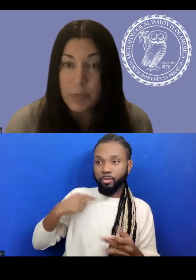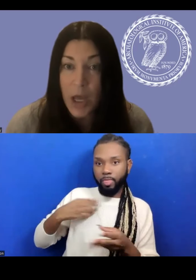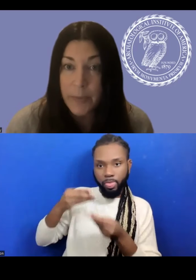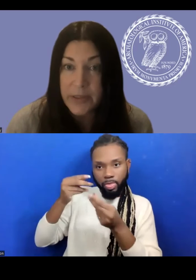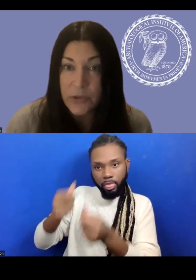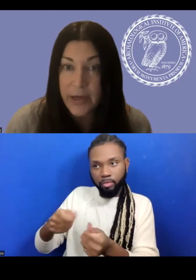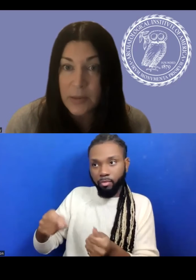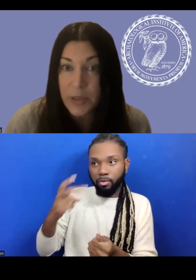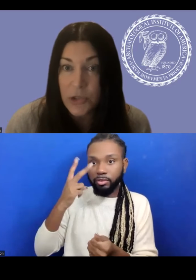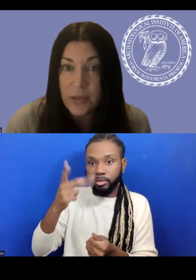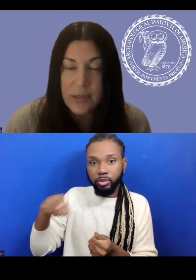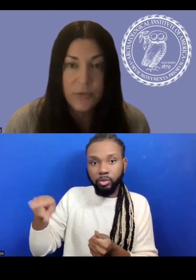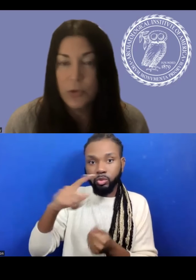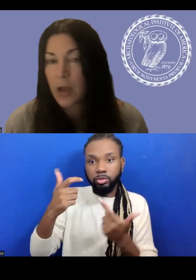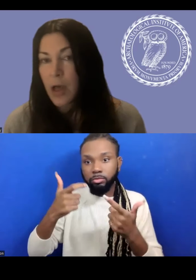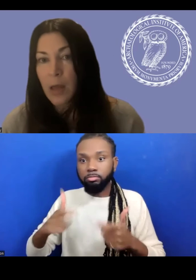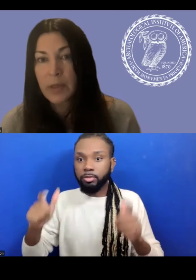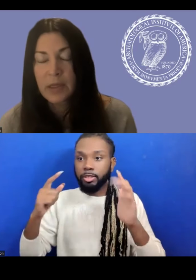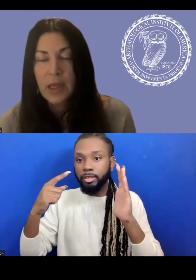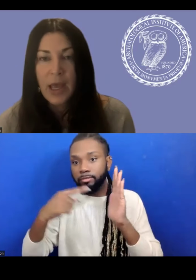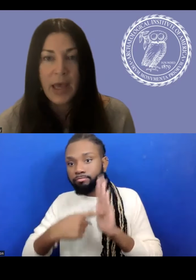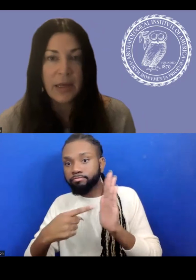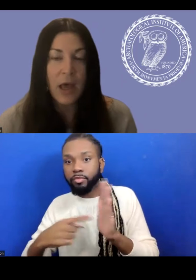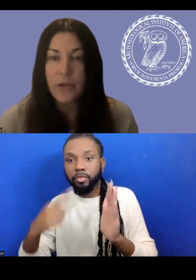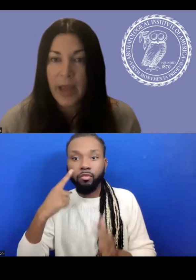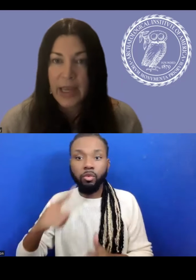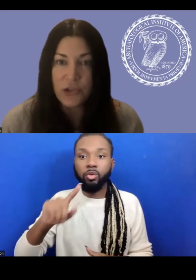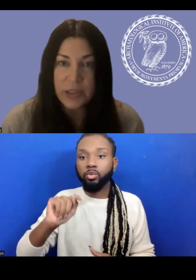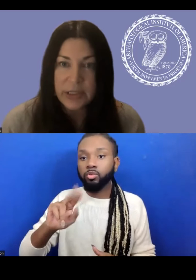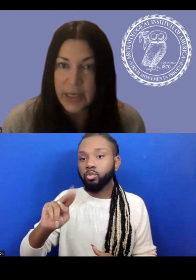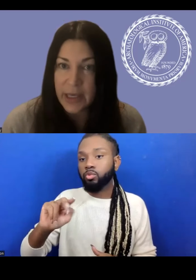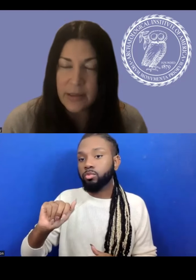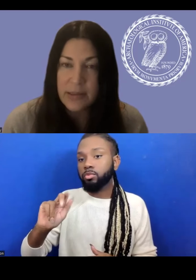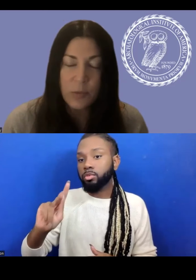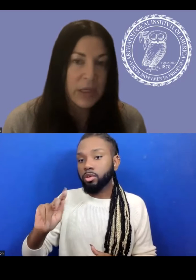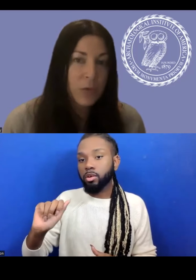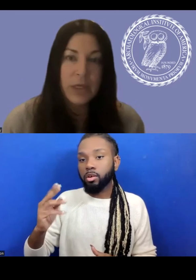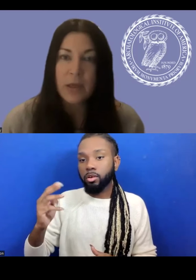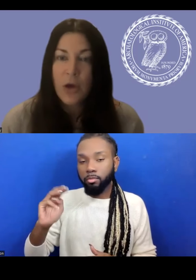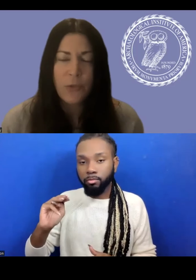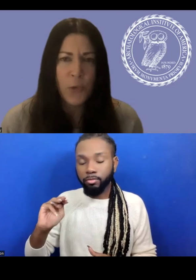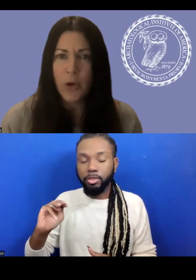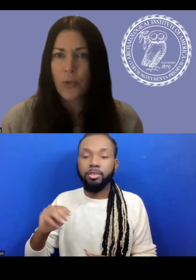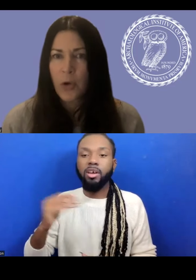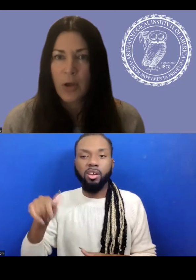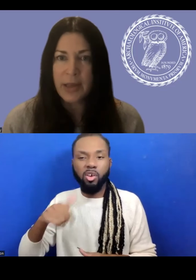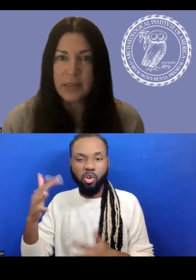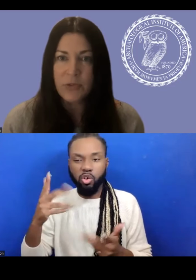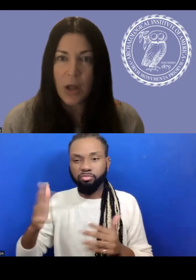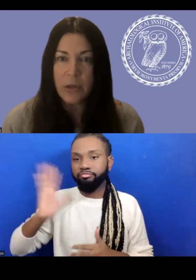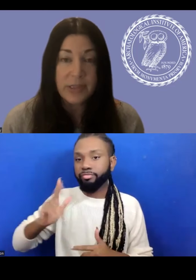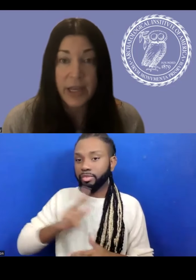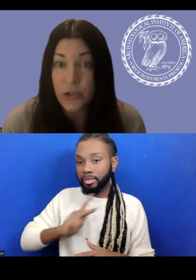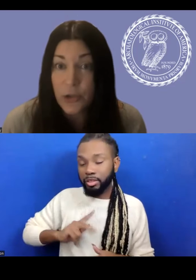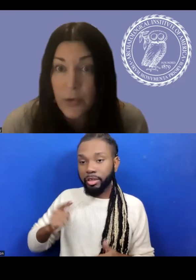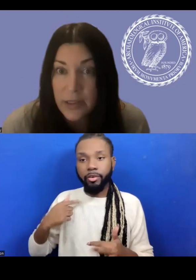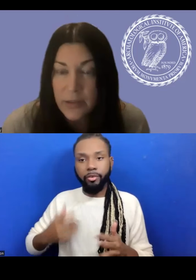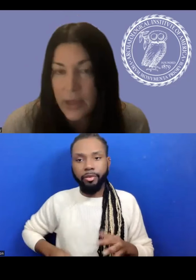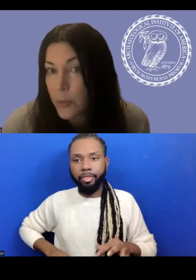these blockbuster exhibitions of Tutankhamun and other ancient kings. We fork over all kinds of dollars,